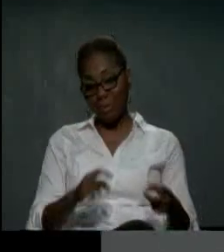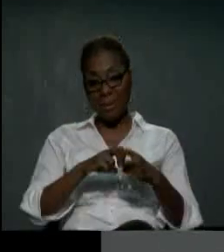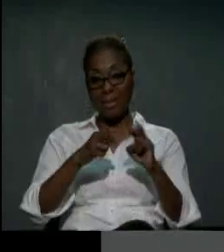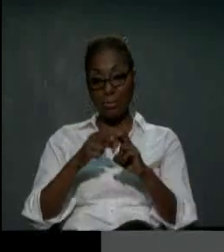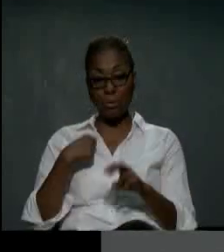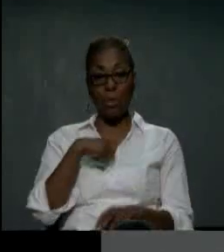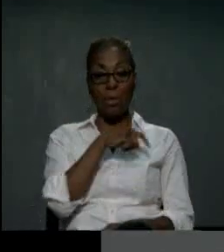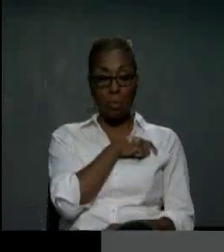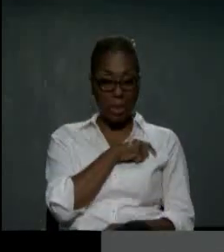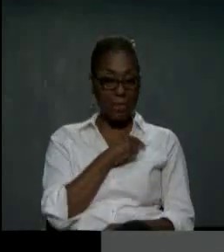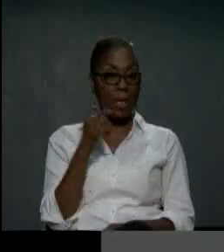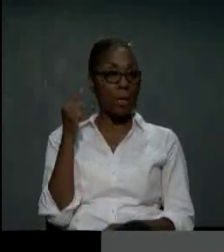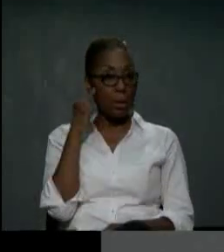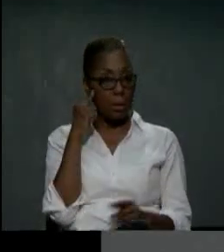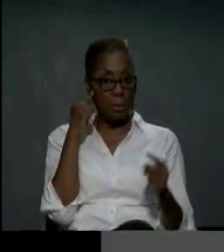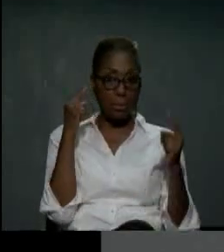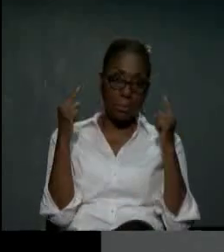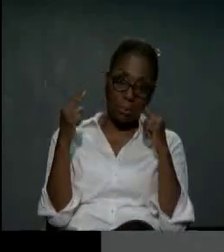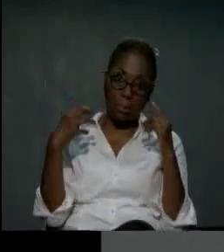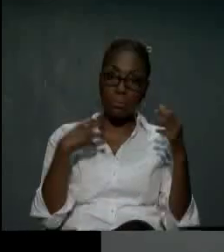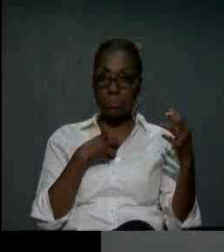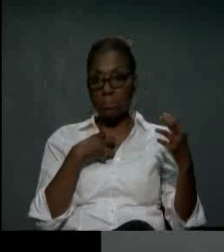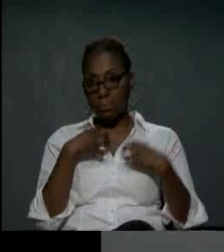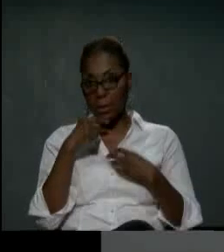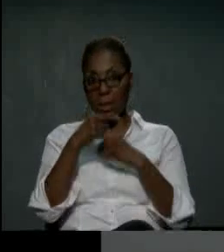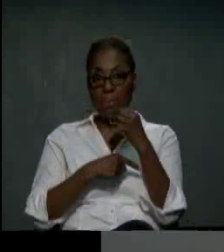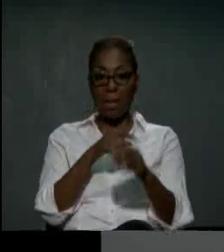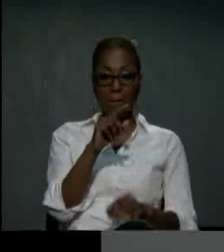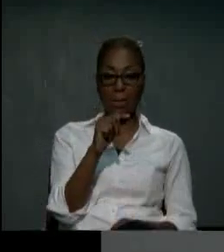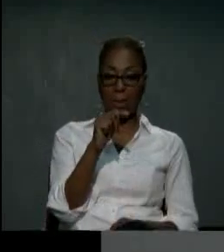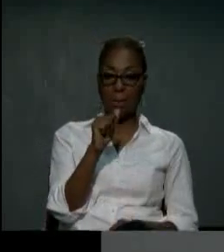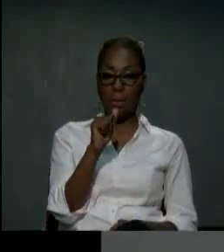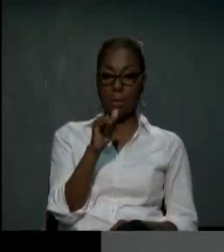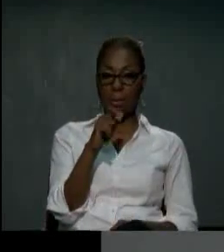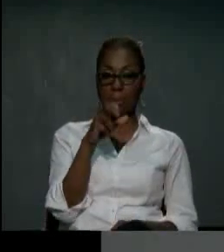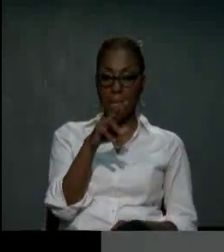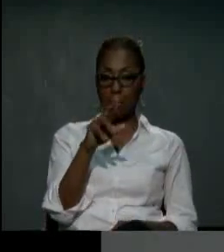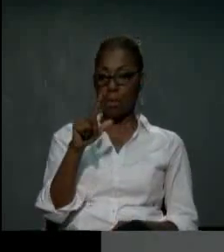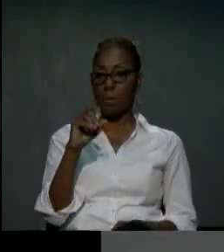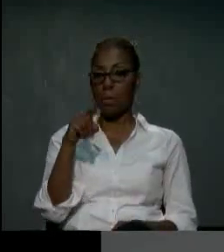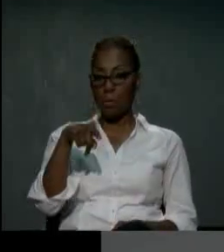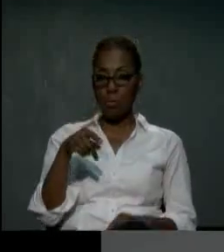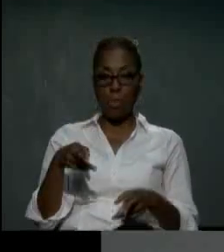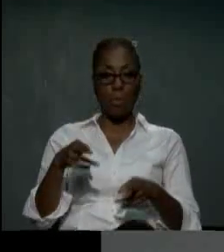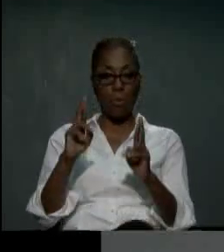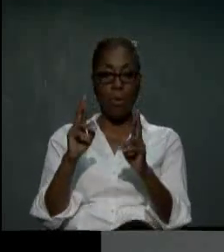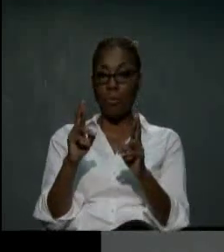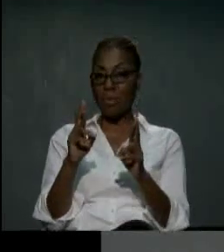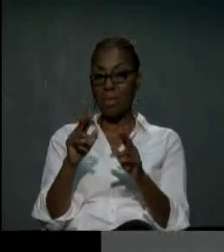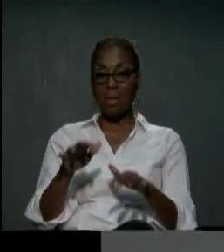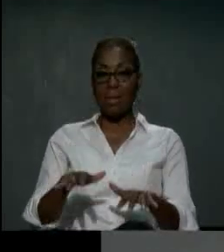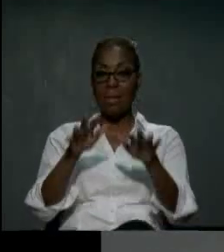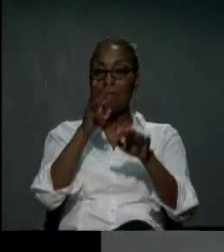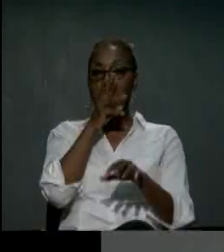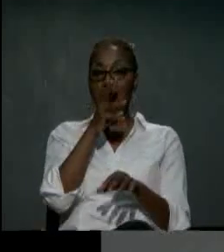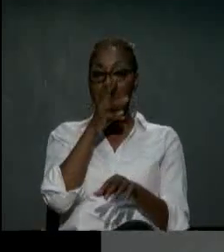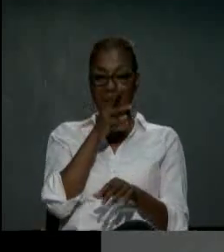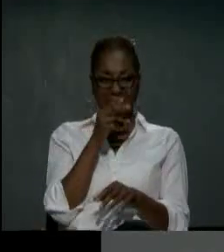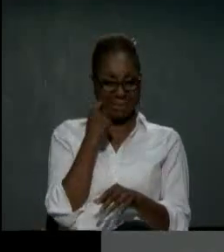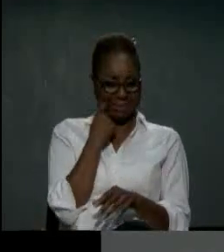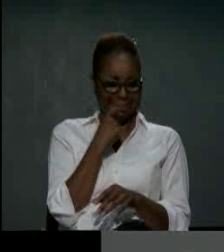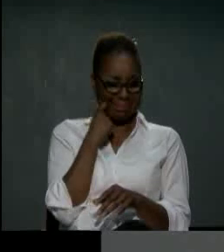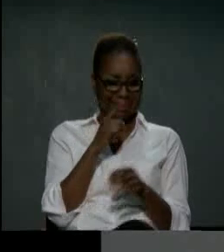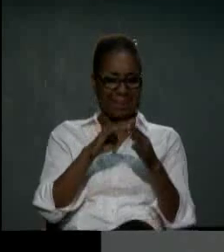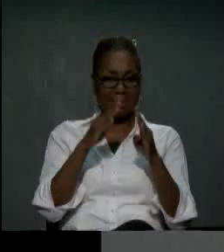several complaints over the years about Taylor Loop Road flooding. And in fact, the city not long ago went in and made some pretty